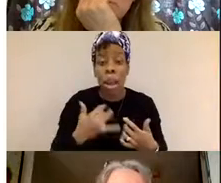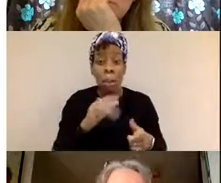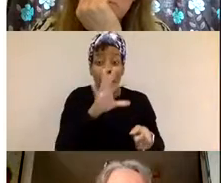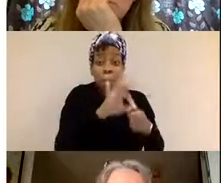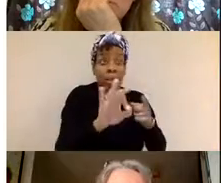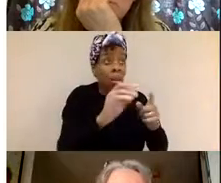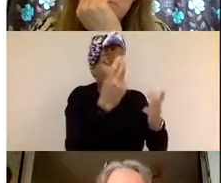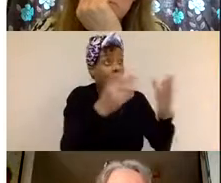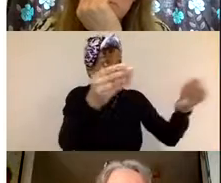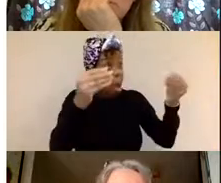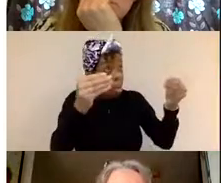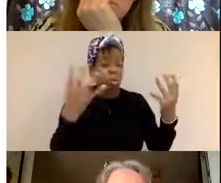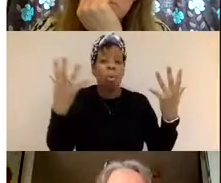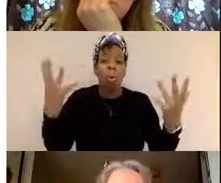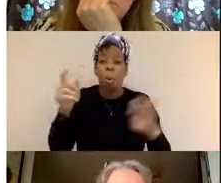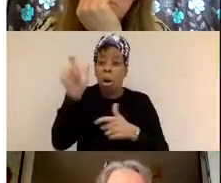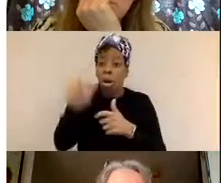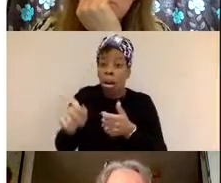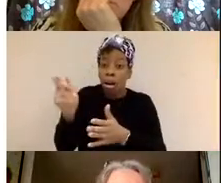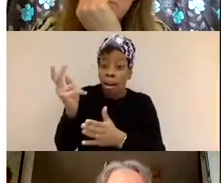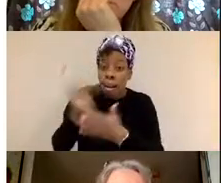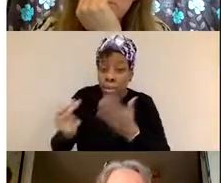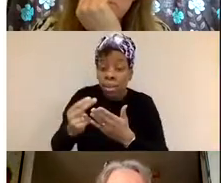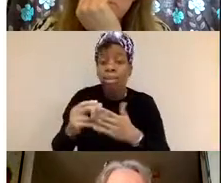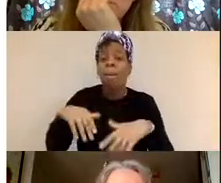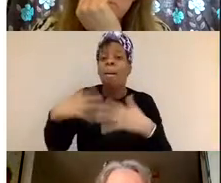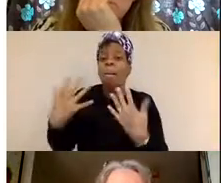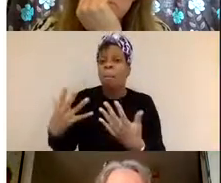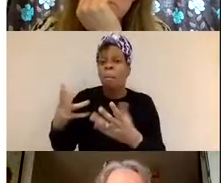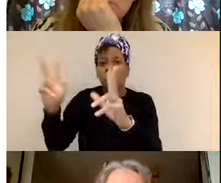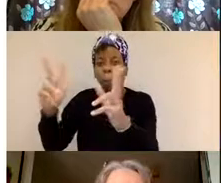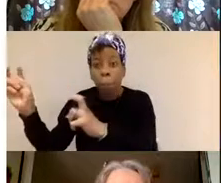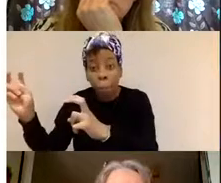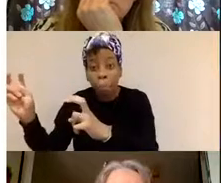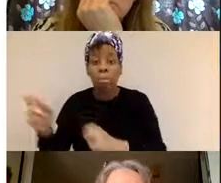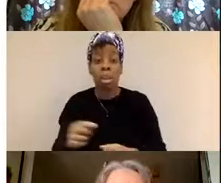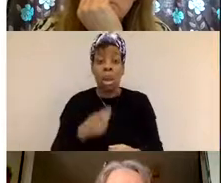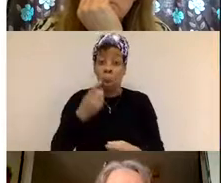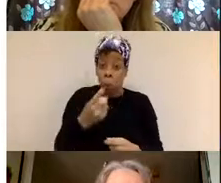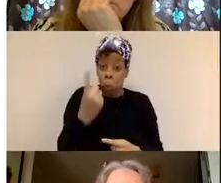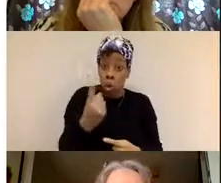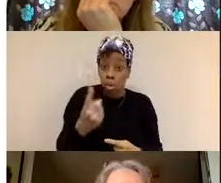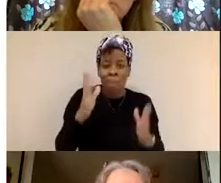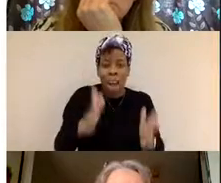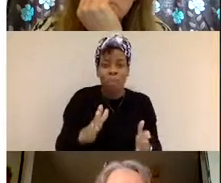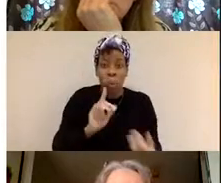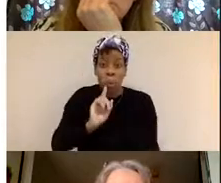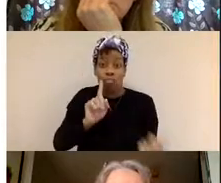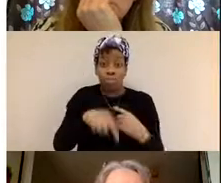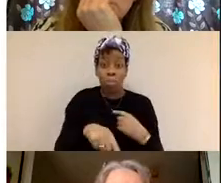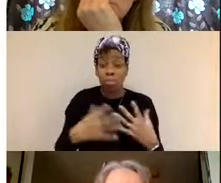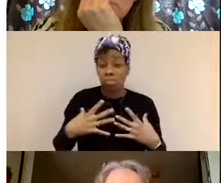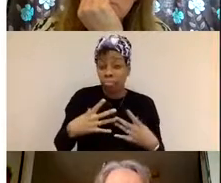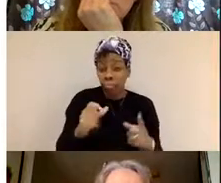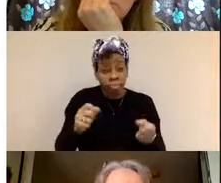you'll be encouraged to kind of explore that area and then respond to it in a visual way, or audio, multimedia, written, however you